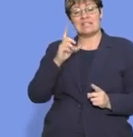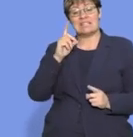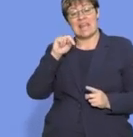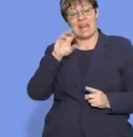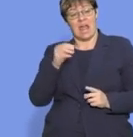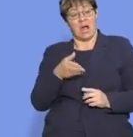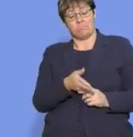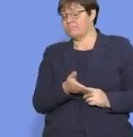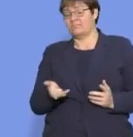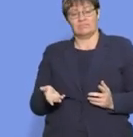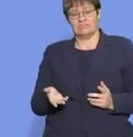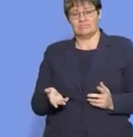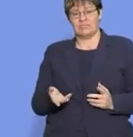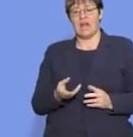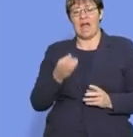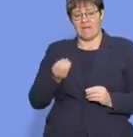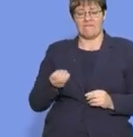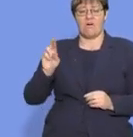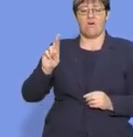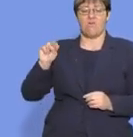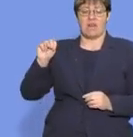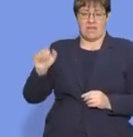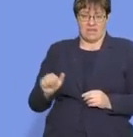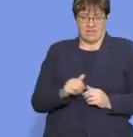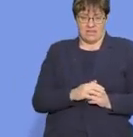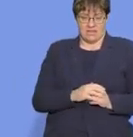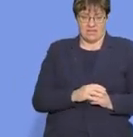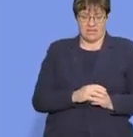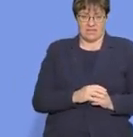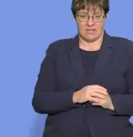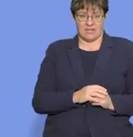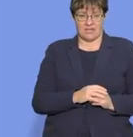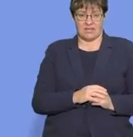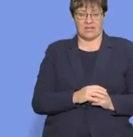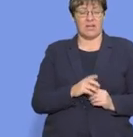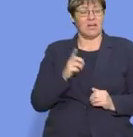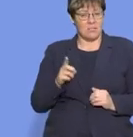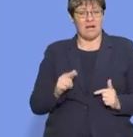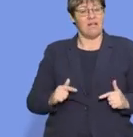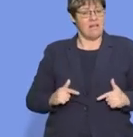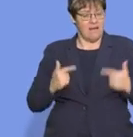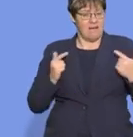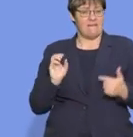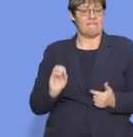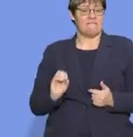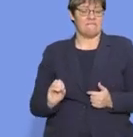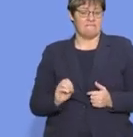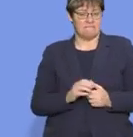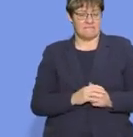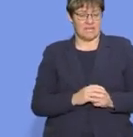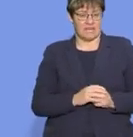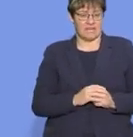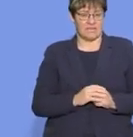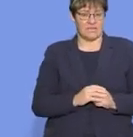contain DNA, they contained RNA, but they were alive.